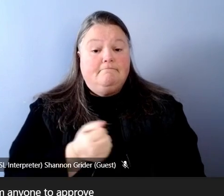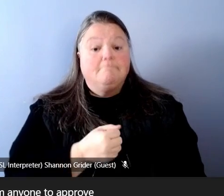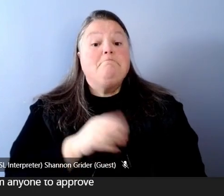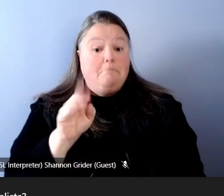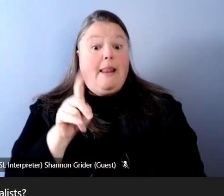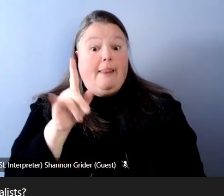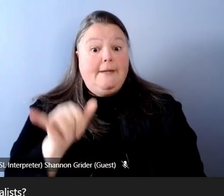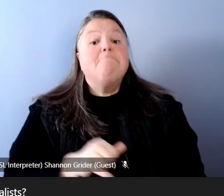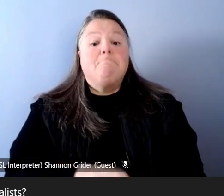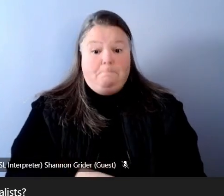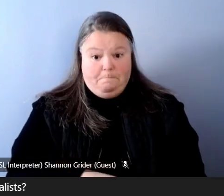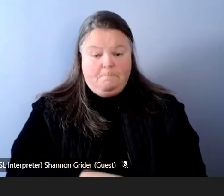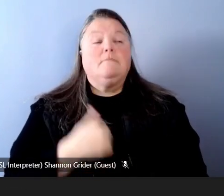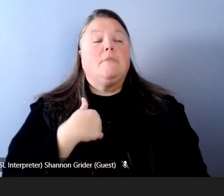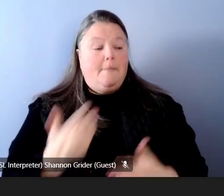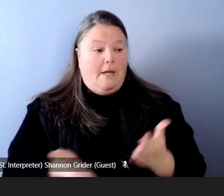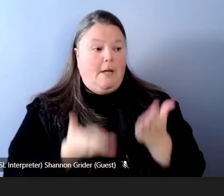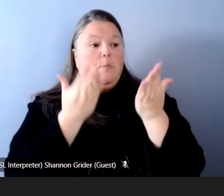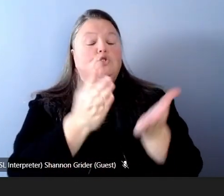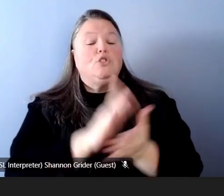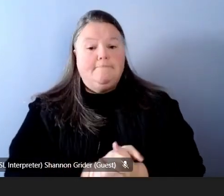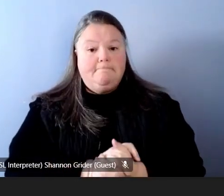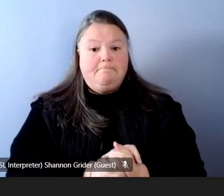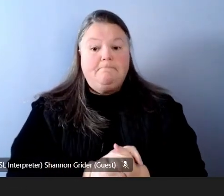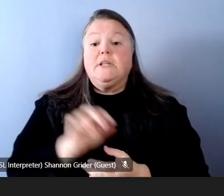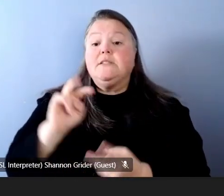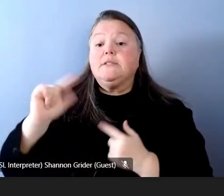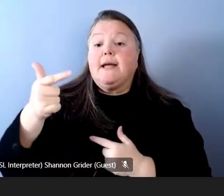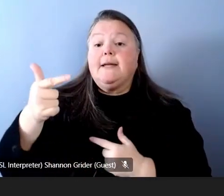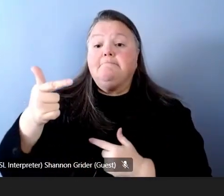Bentley? I'll make a motion. Is there a second?